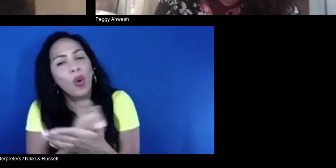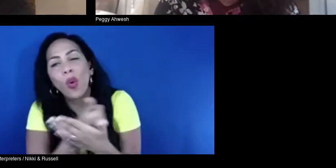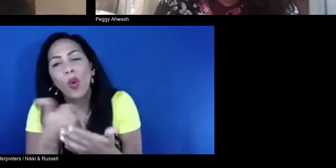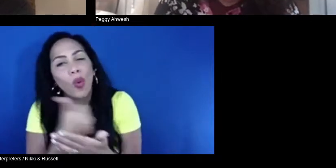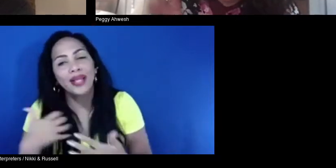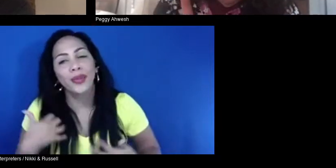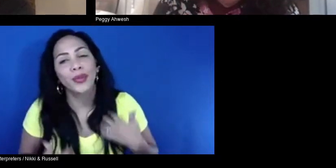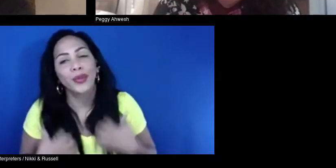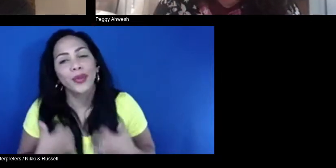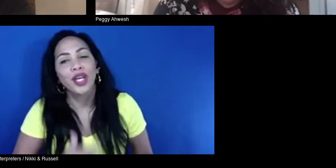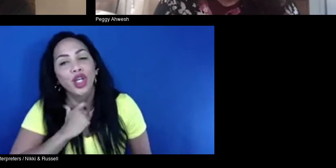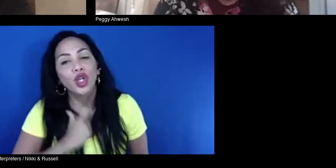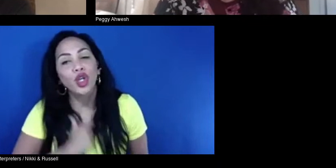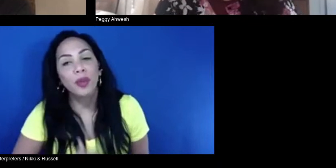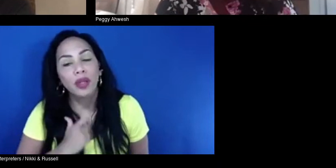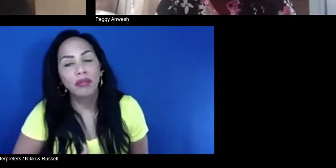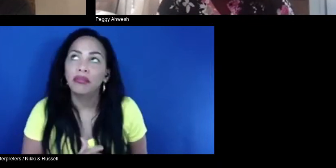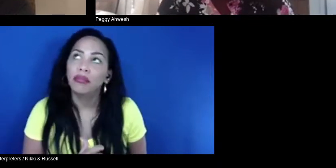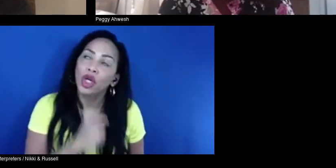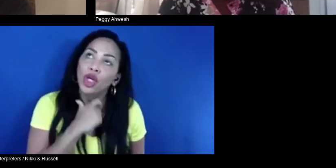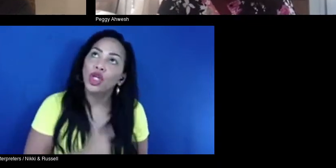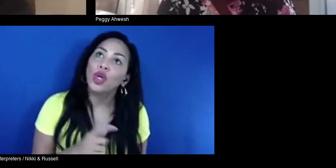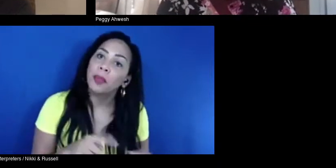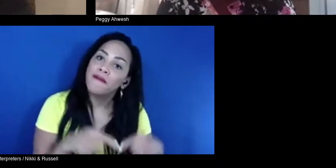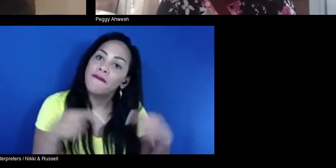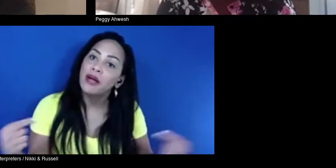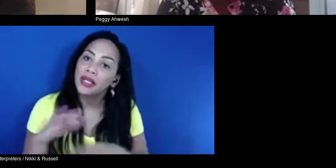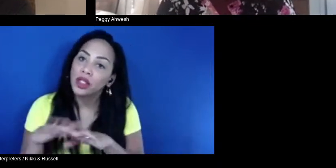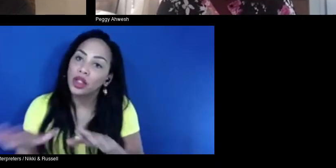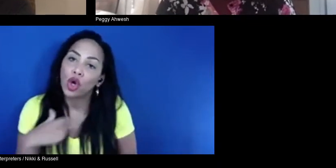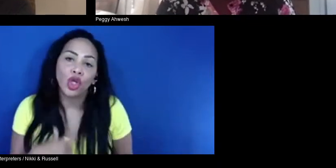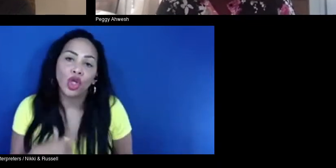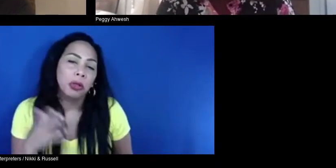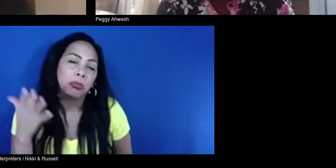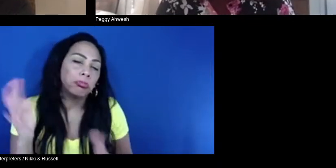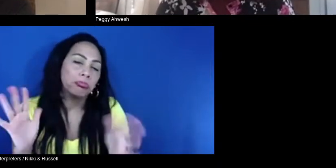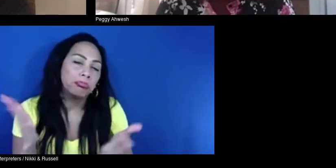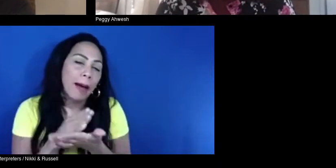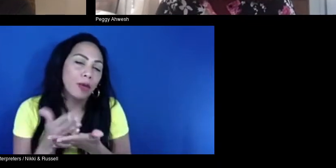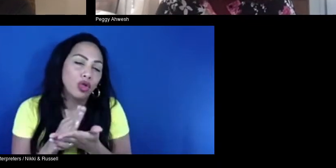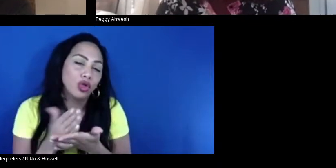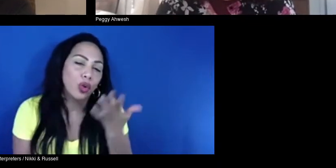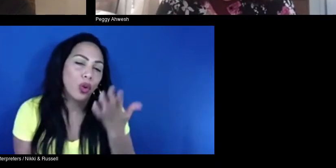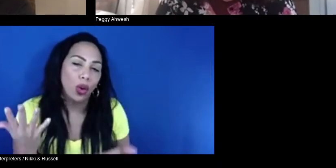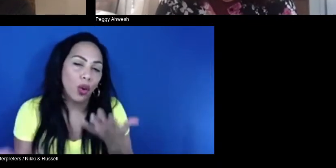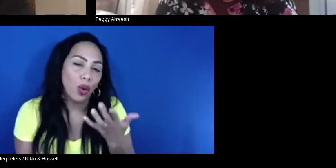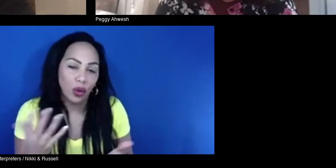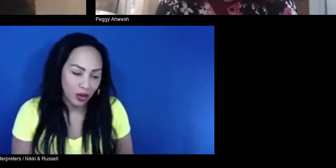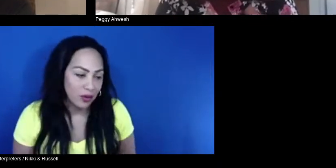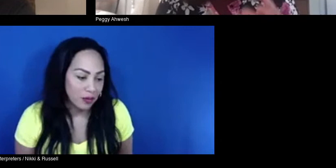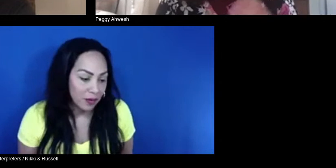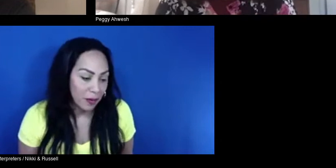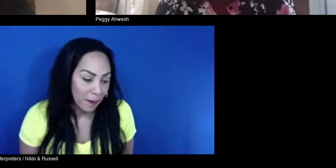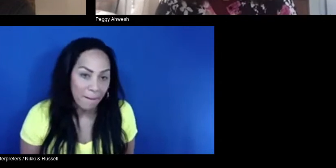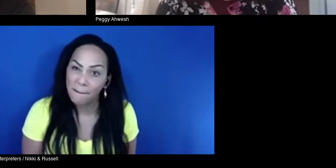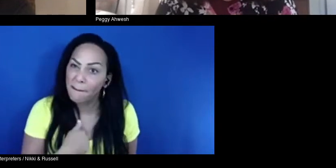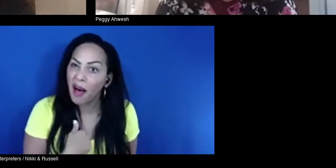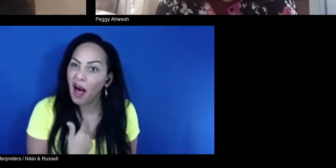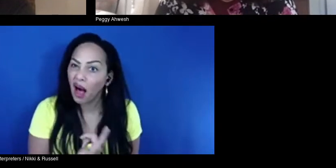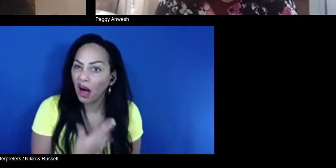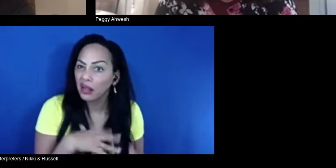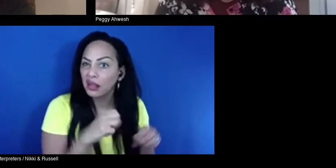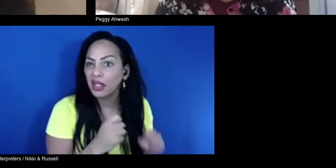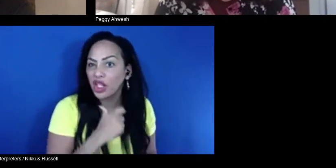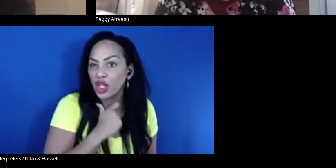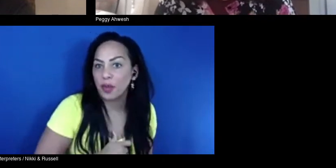I don't know if it's human versus non-human, but sort of allowing it to sort of spread out, which, you know, then I started working